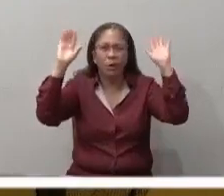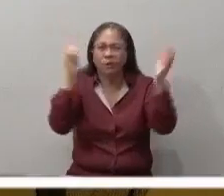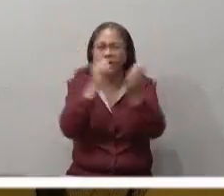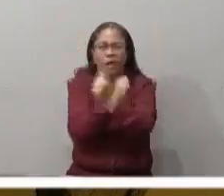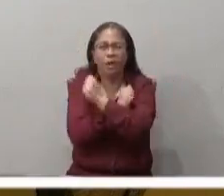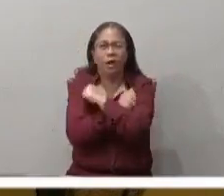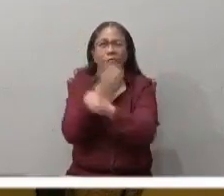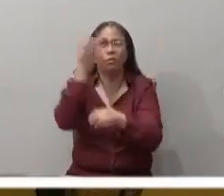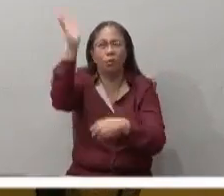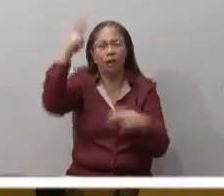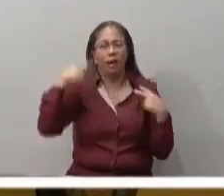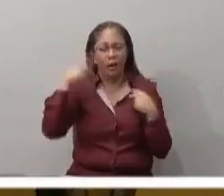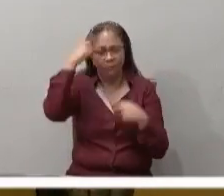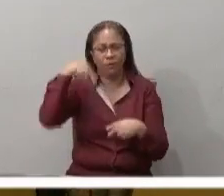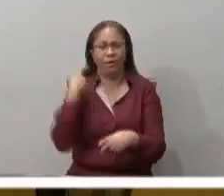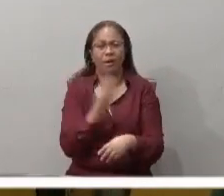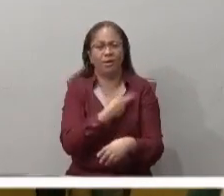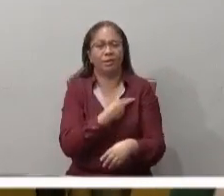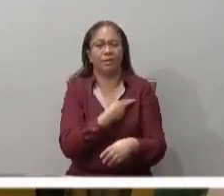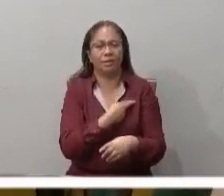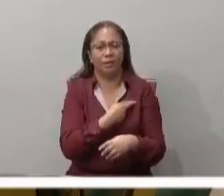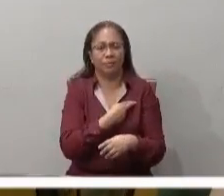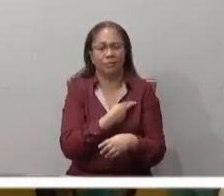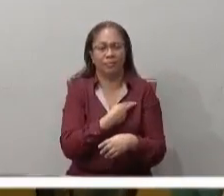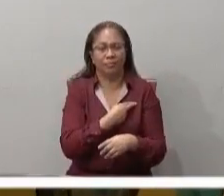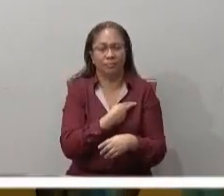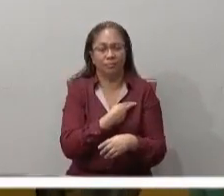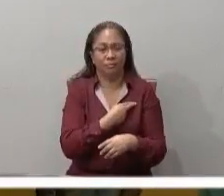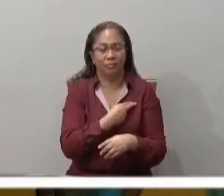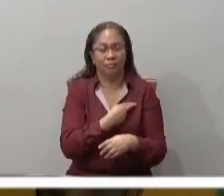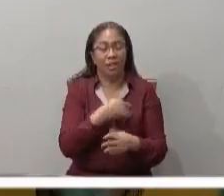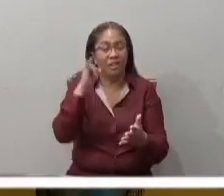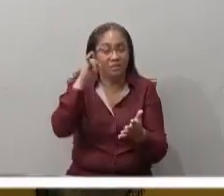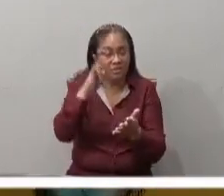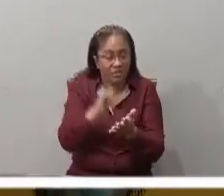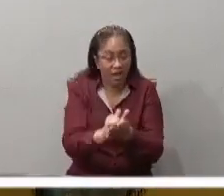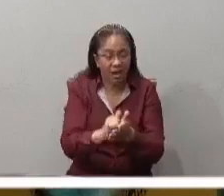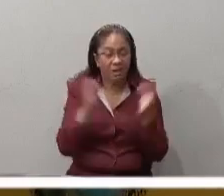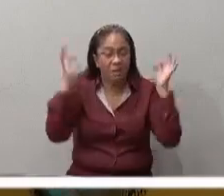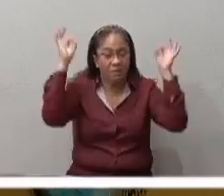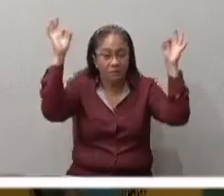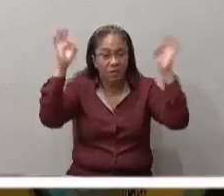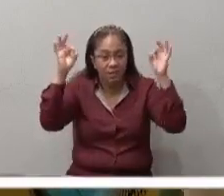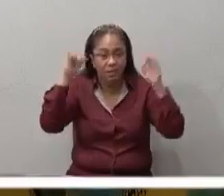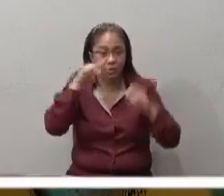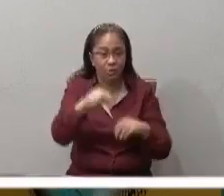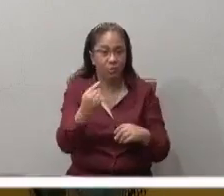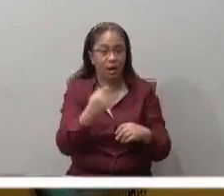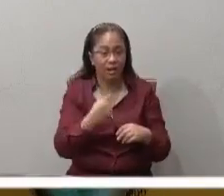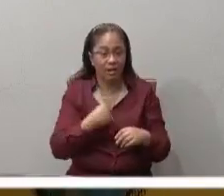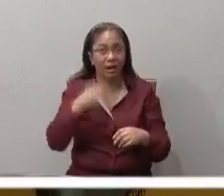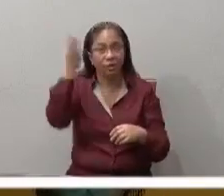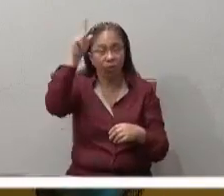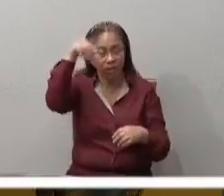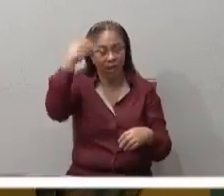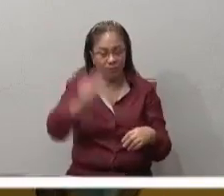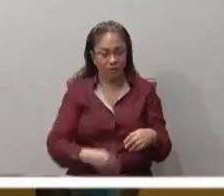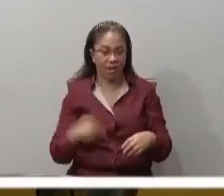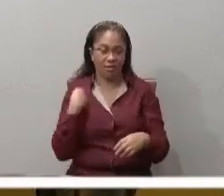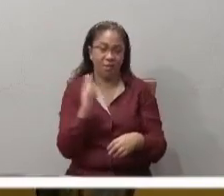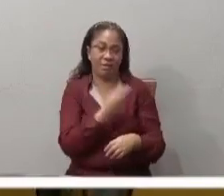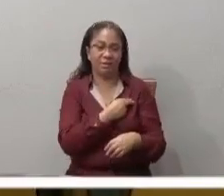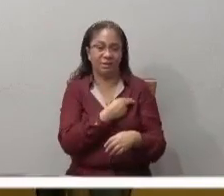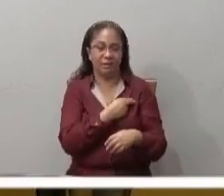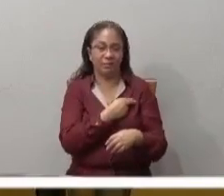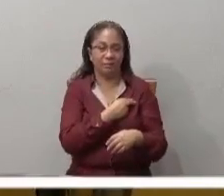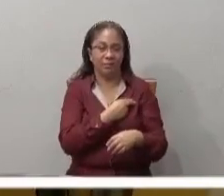of God himself. And it is to this banquet, brothers and sisters, you and I have been invited. And when